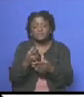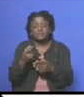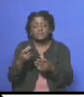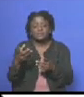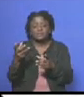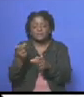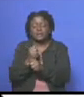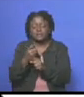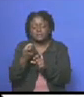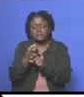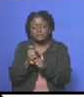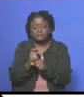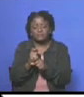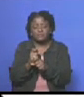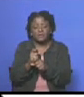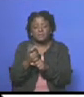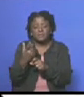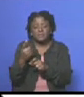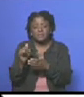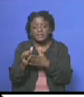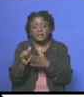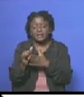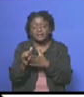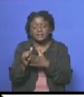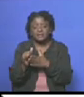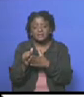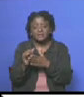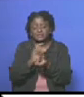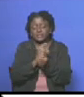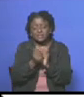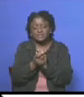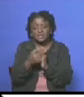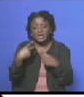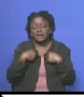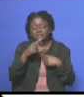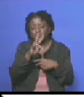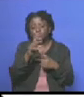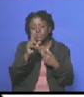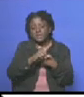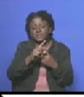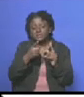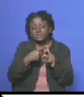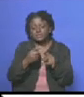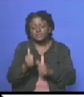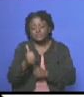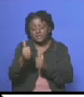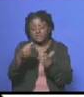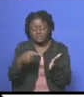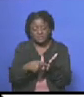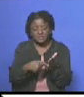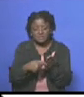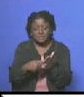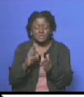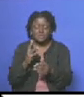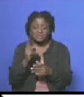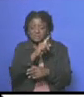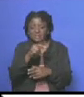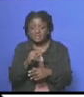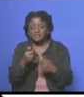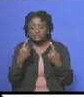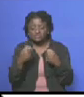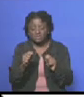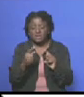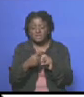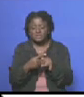month of June, and it has about 2 months to comply. Now, ZNS News made attempts or several attempts to contact Cable Bahamas for a response